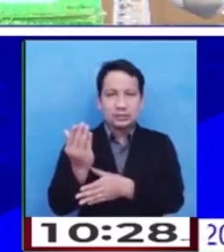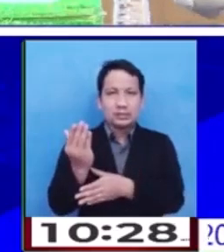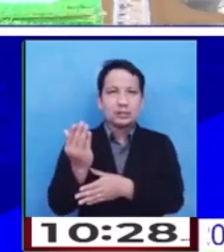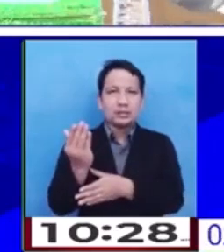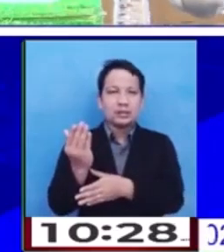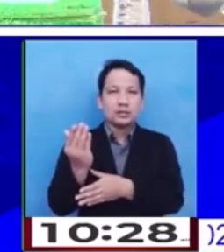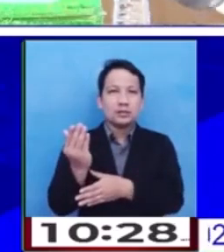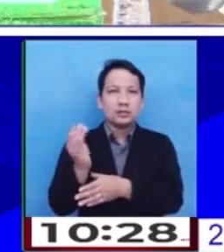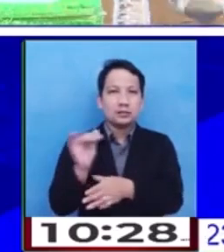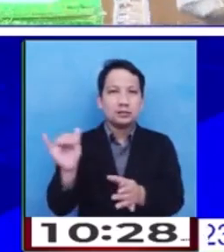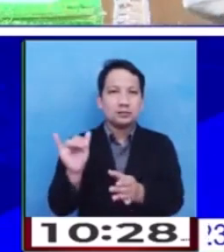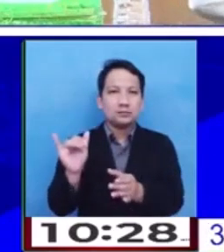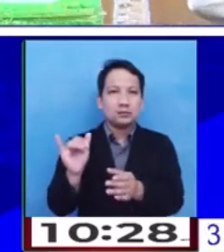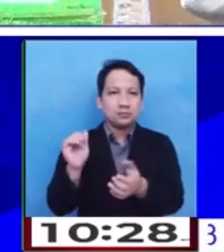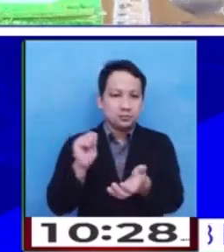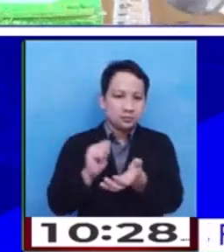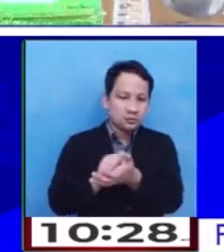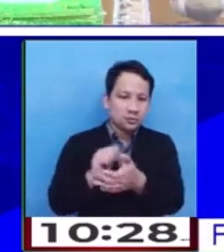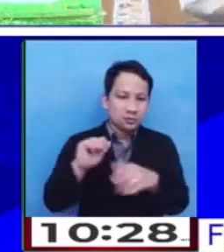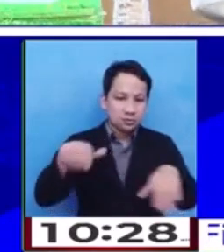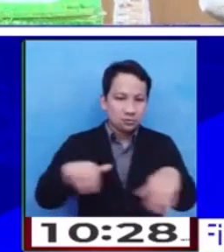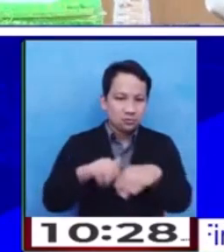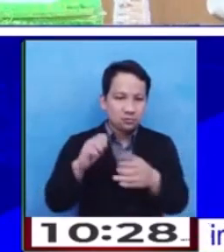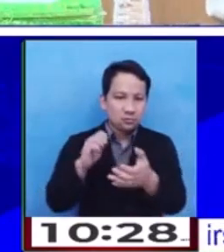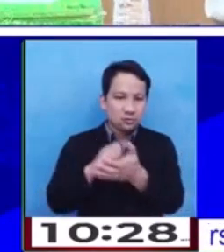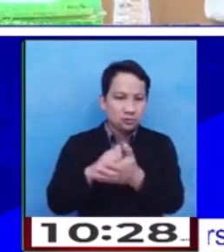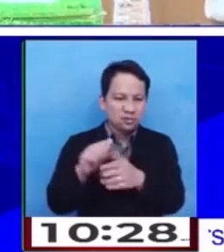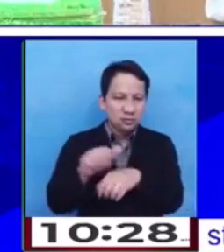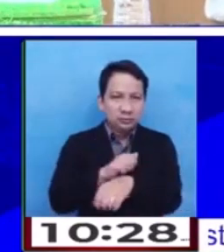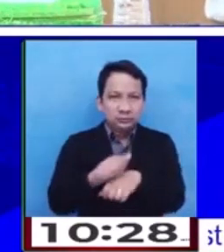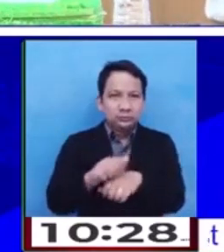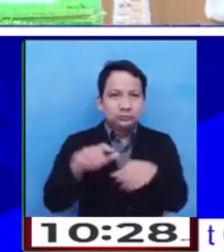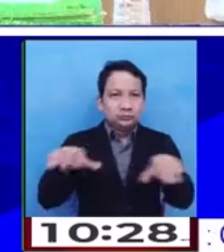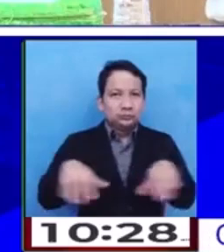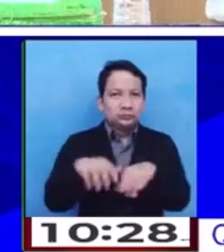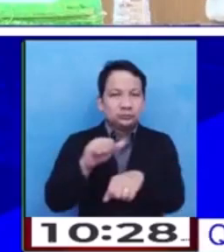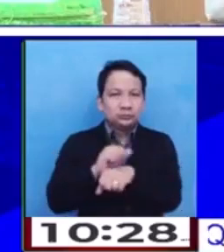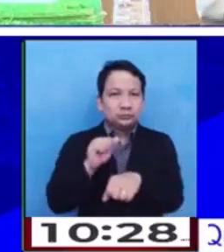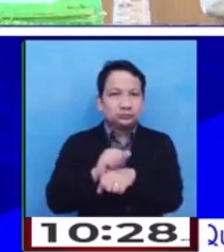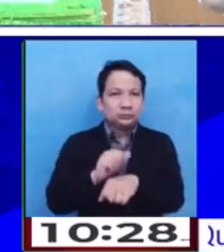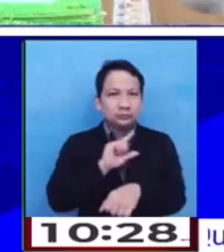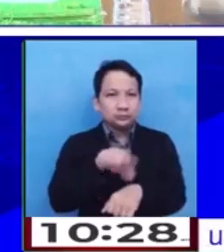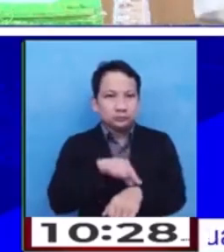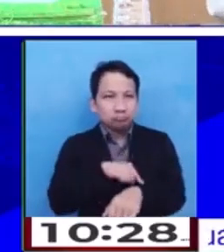and get that employment growing, and especially the quality of employment, you can see that